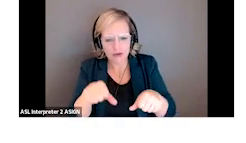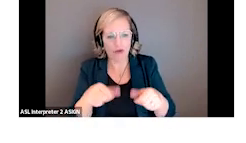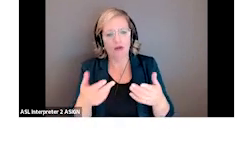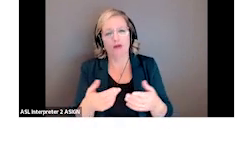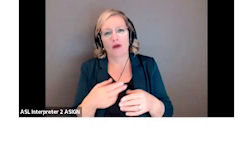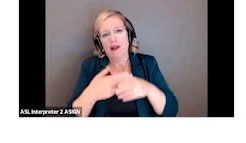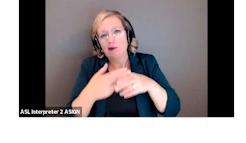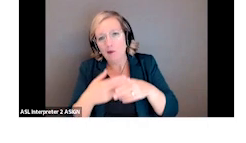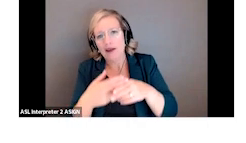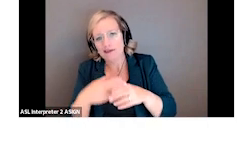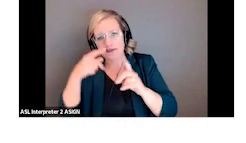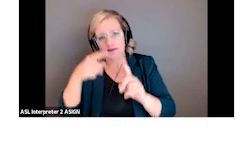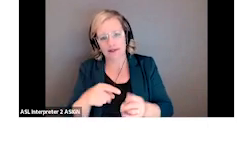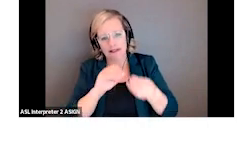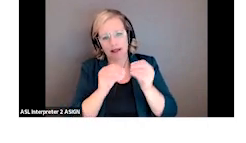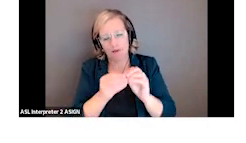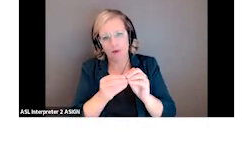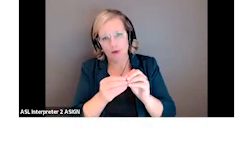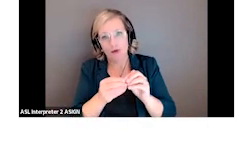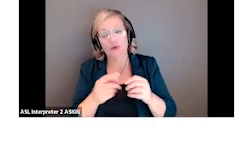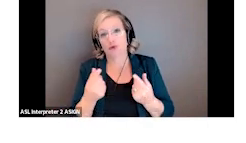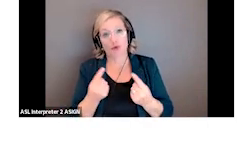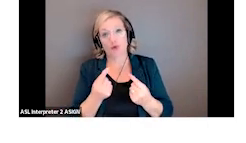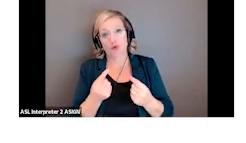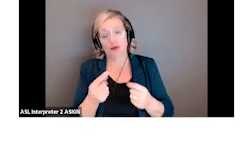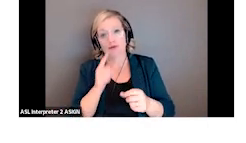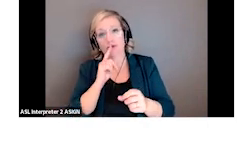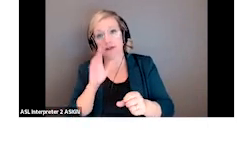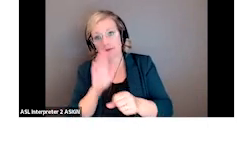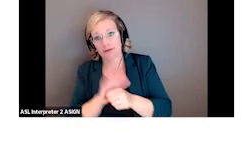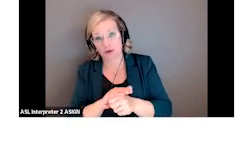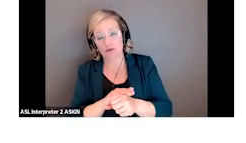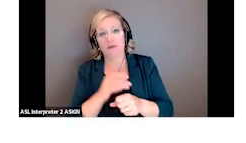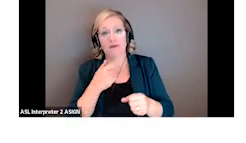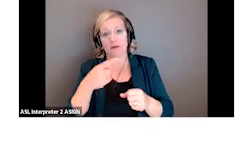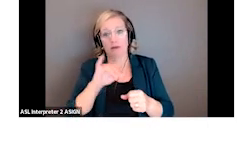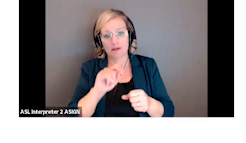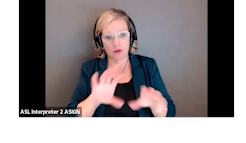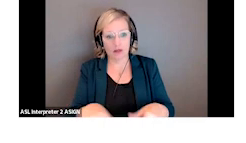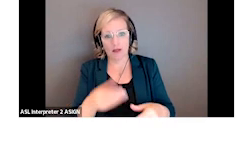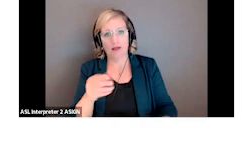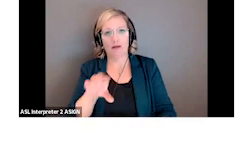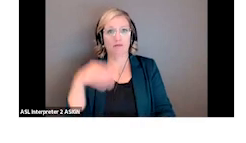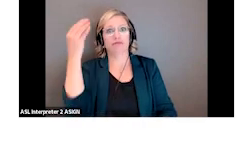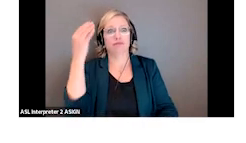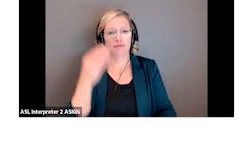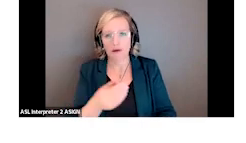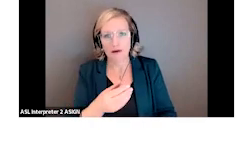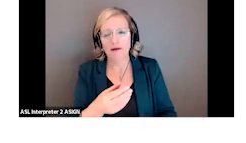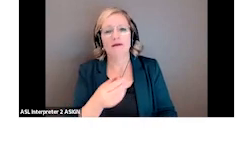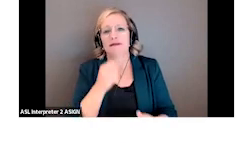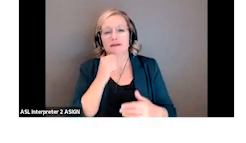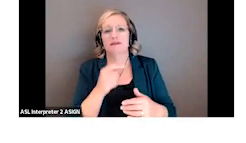certain amount, we have to just validate that the puzzle isn't so light but takes up so much room such that